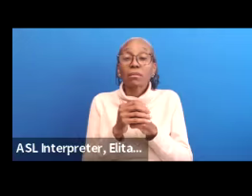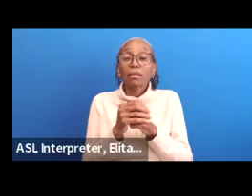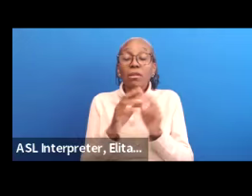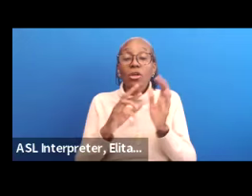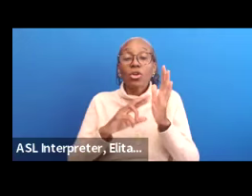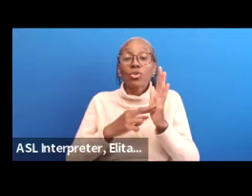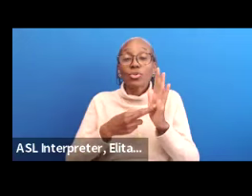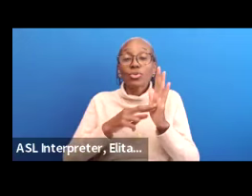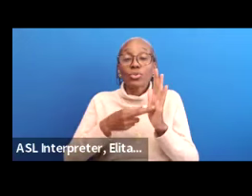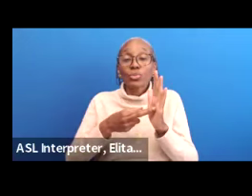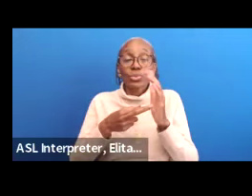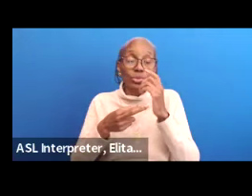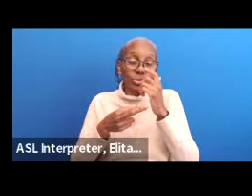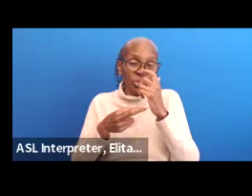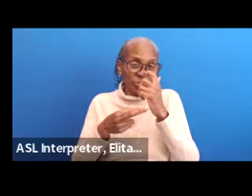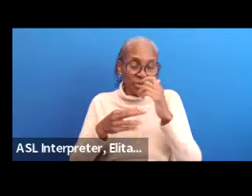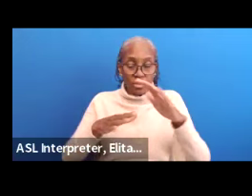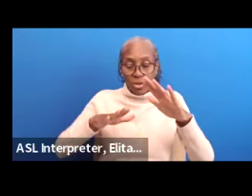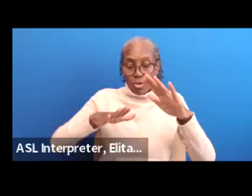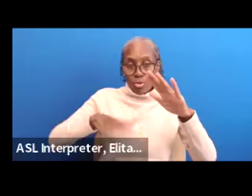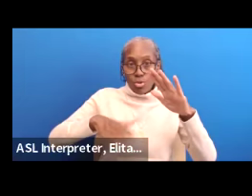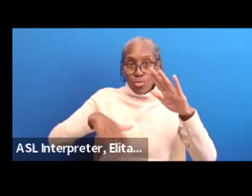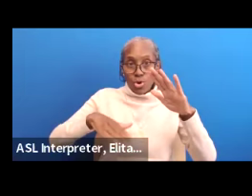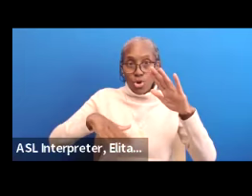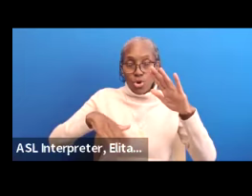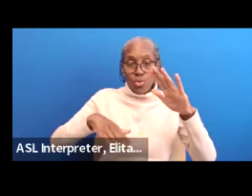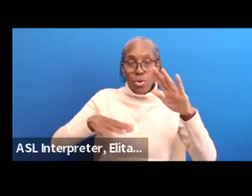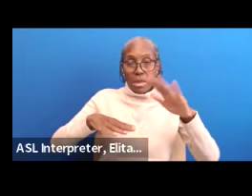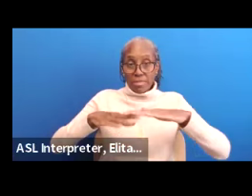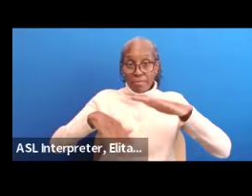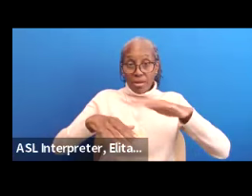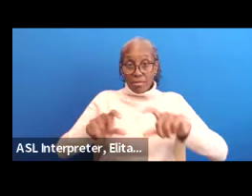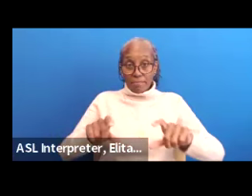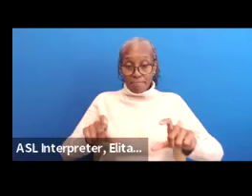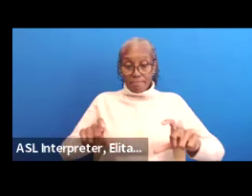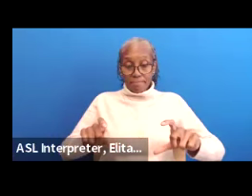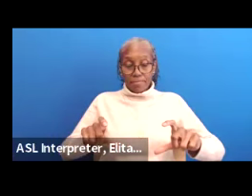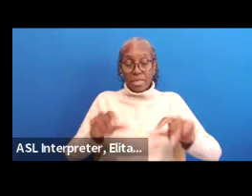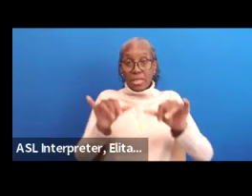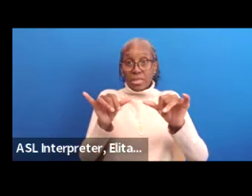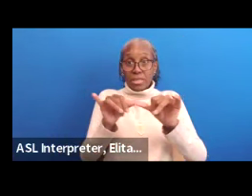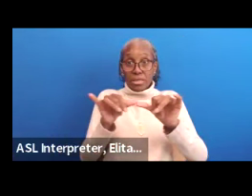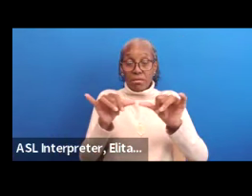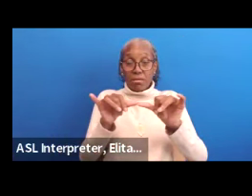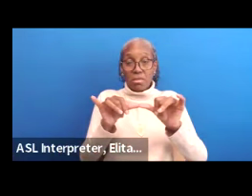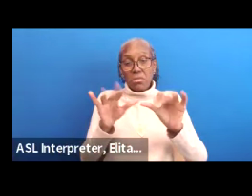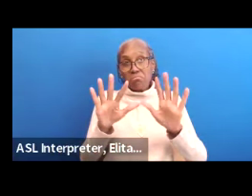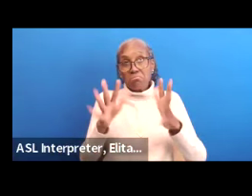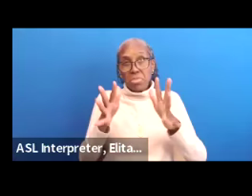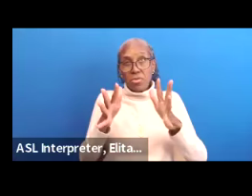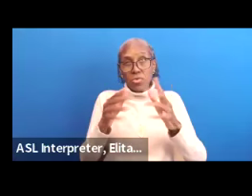in the lower the ones at the bottom here are